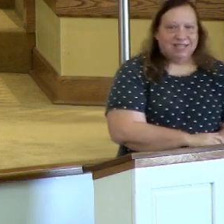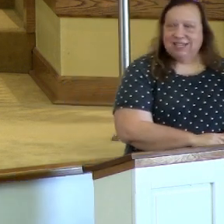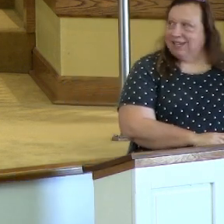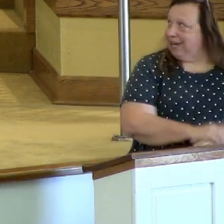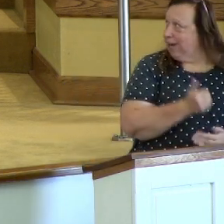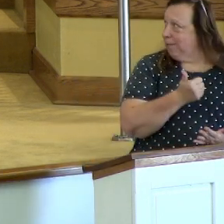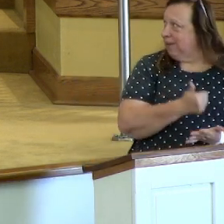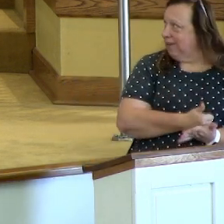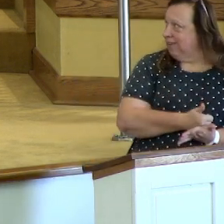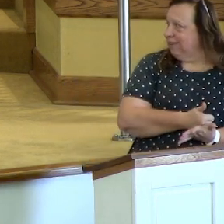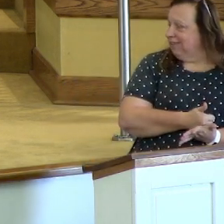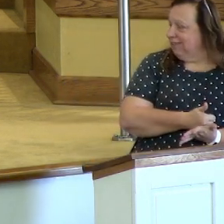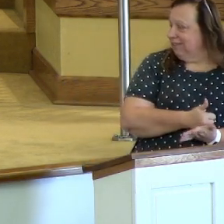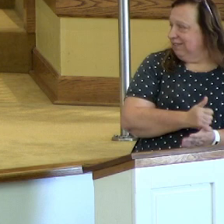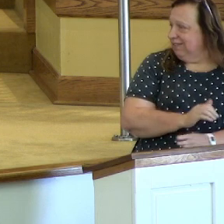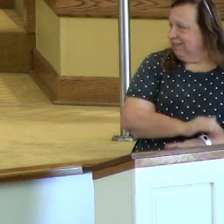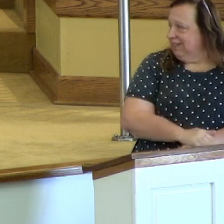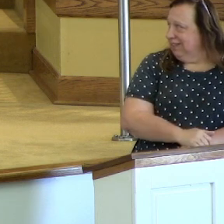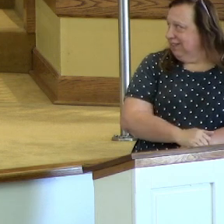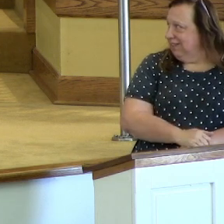Amen.